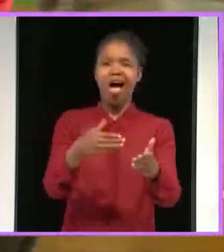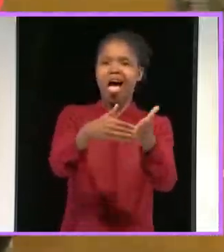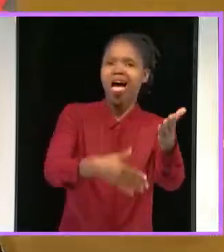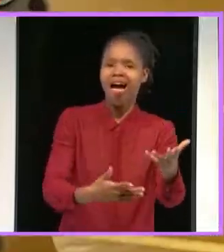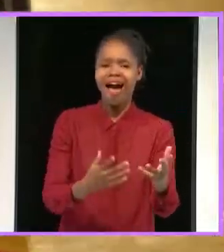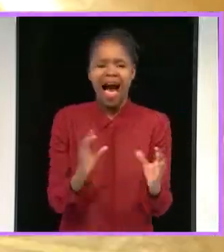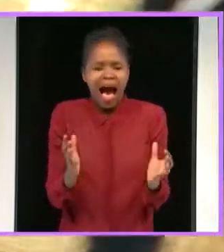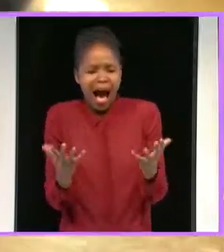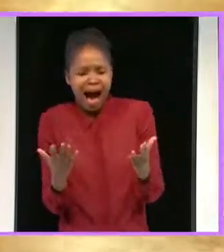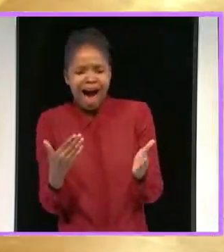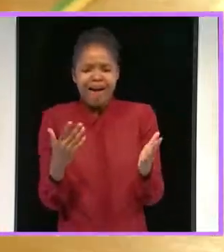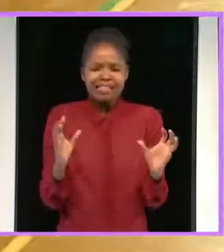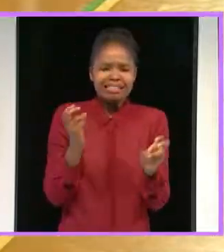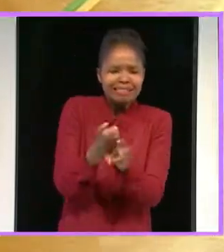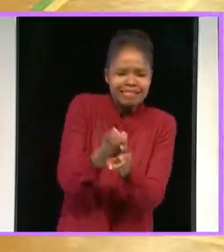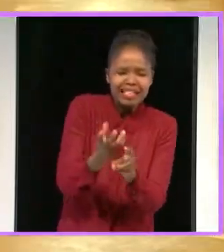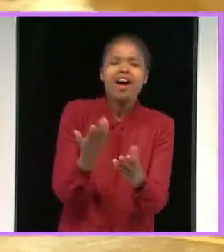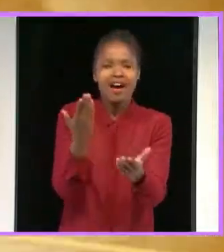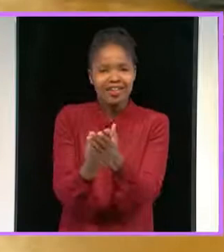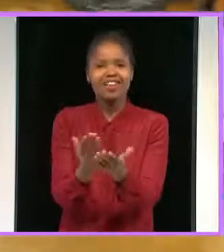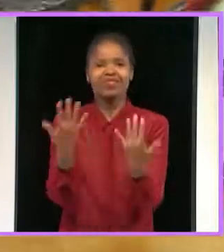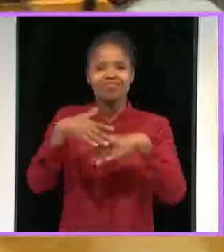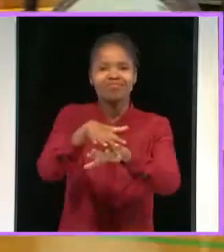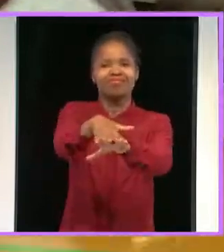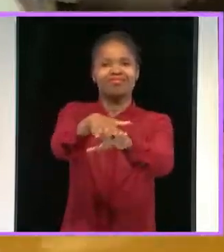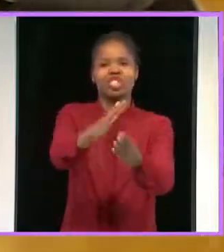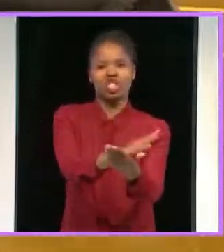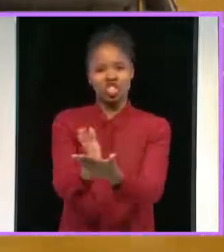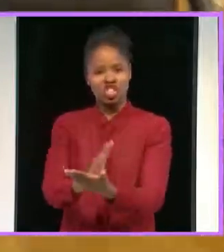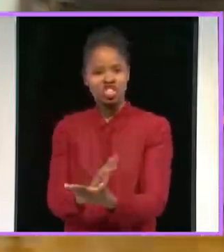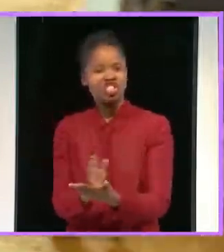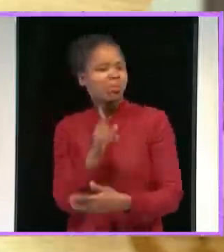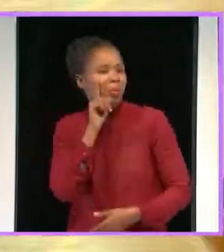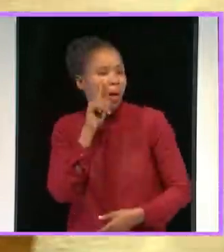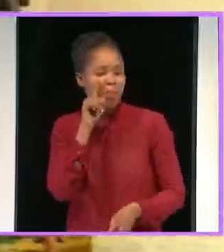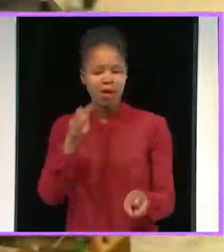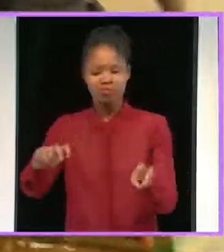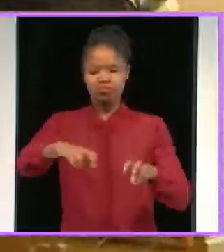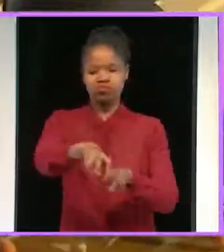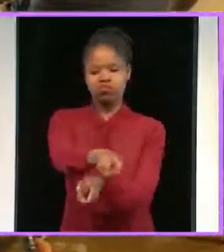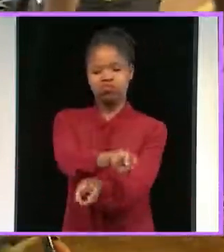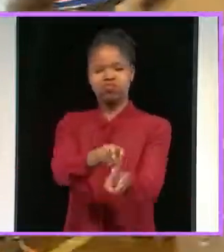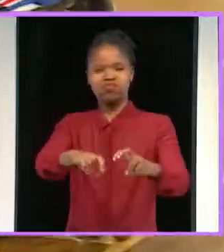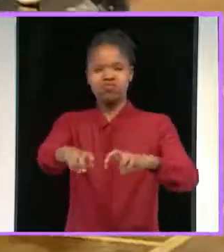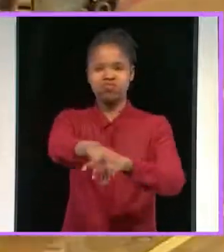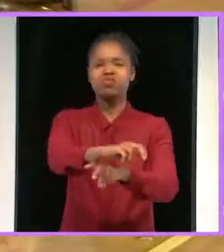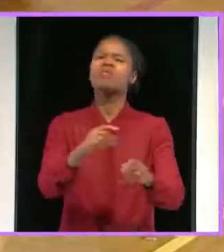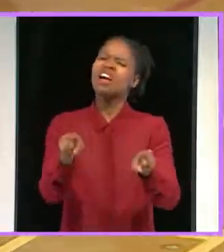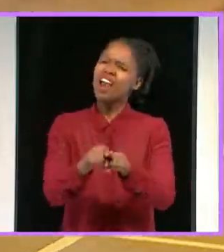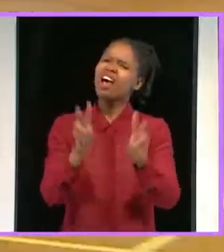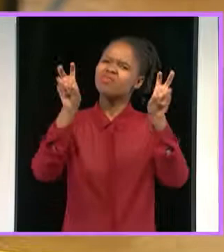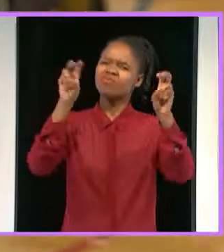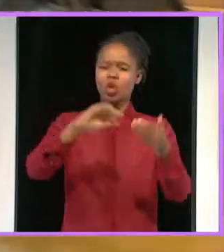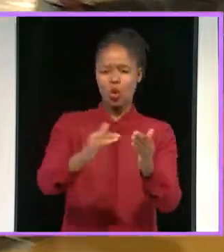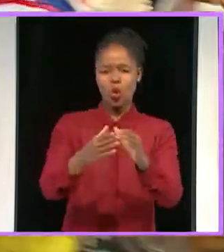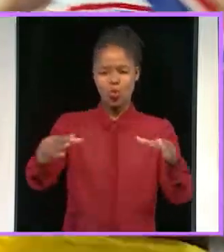active with each other on the sporting field. Now can play wheelchair rugby league, and you know, it becomes a community thing, and it